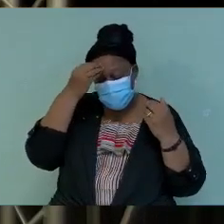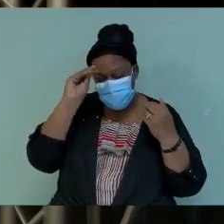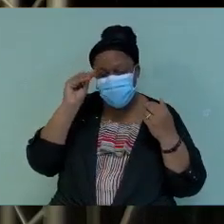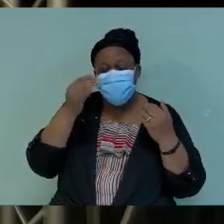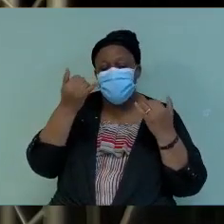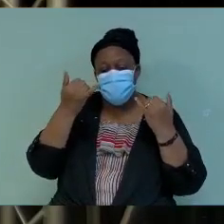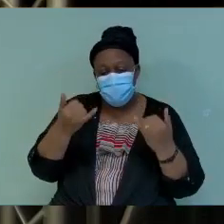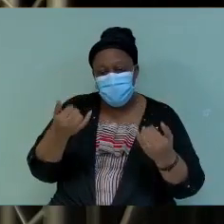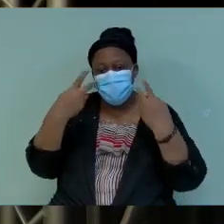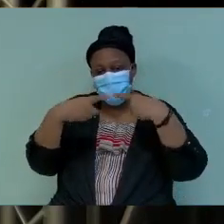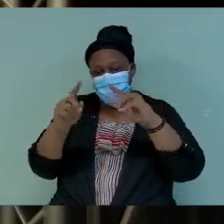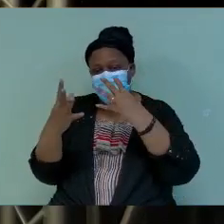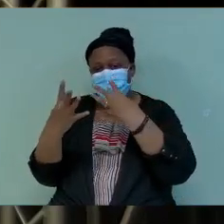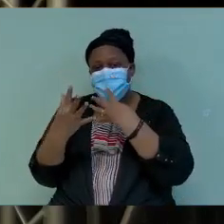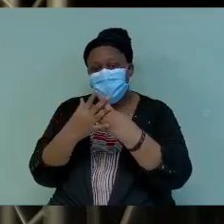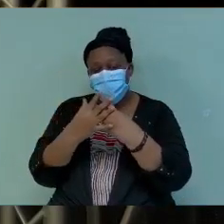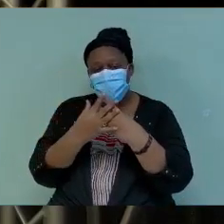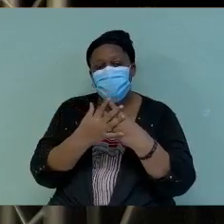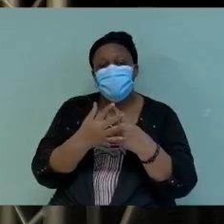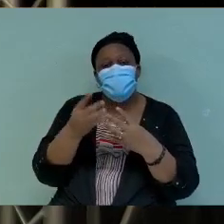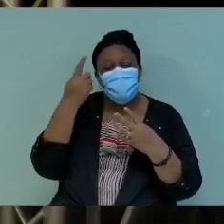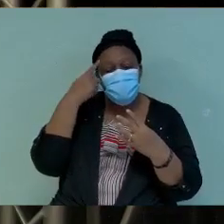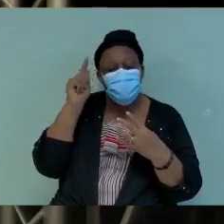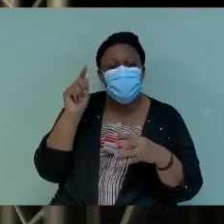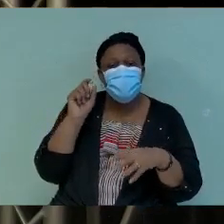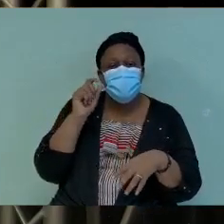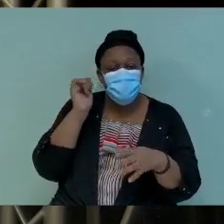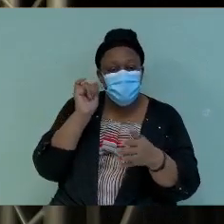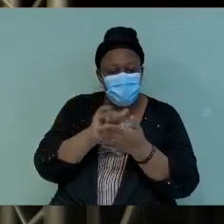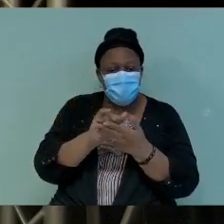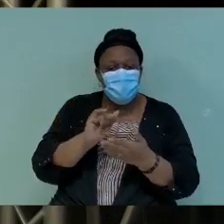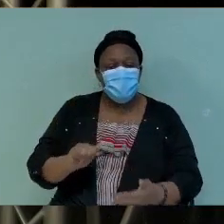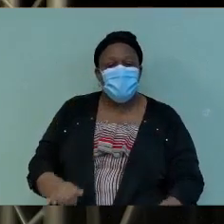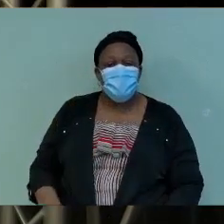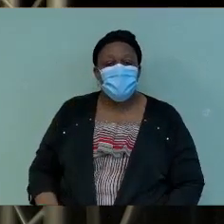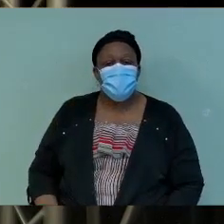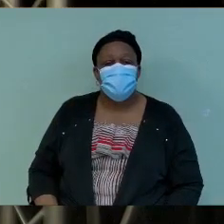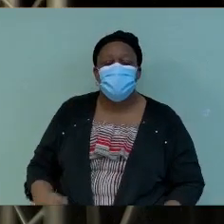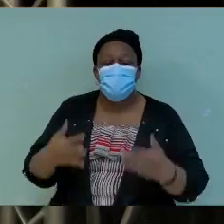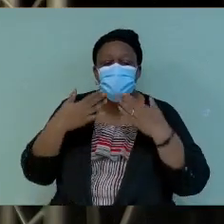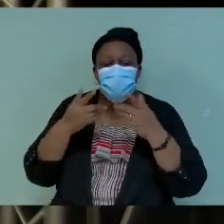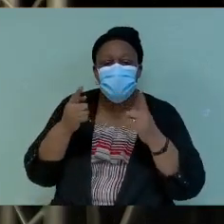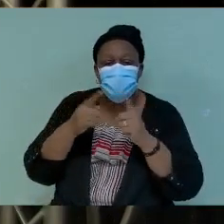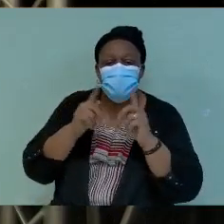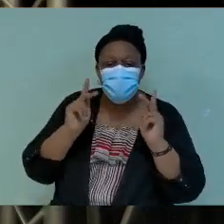continue to solicit your support in police operations.